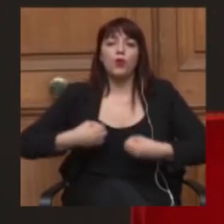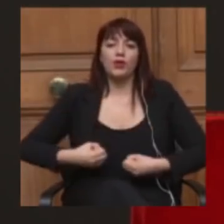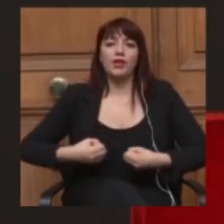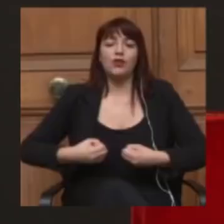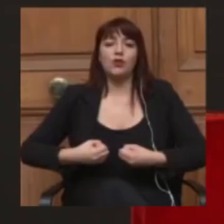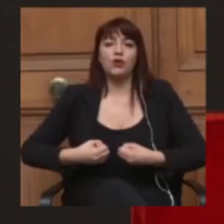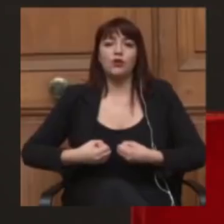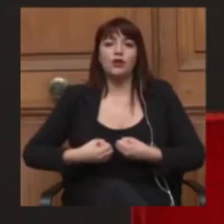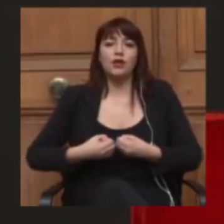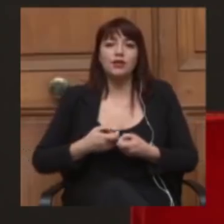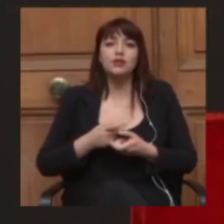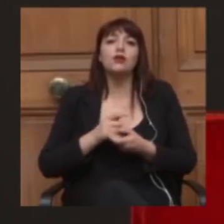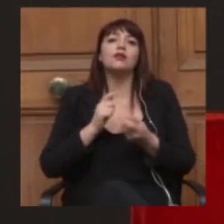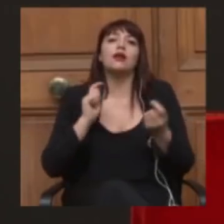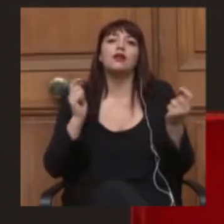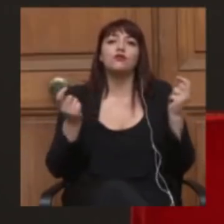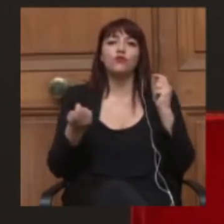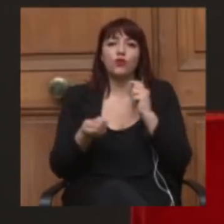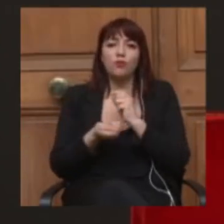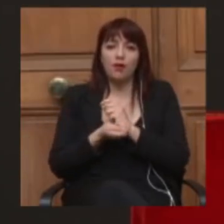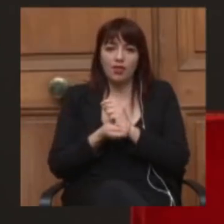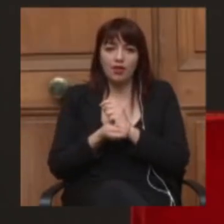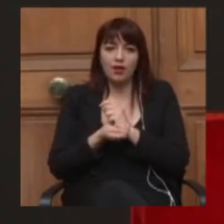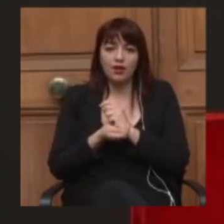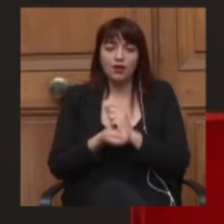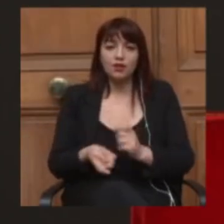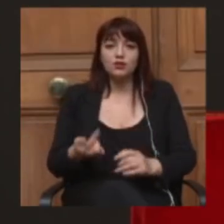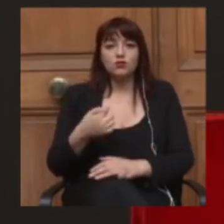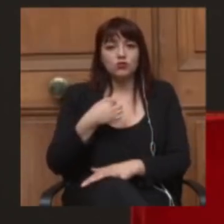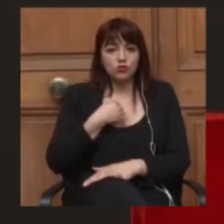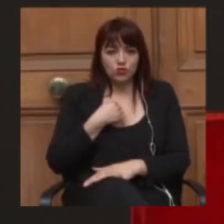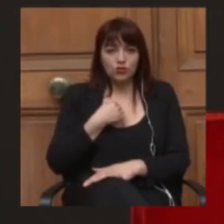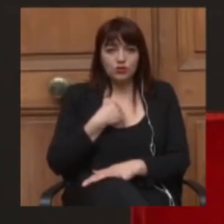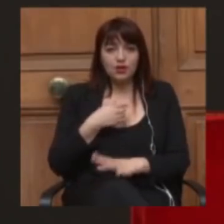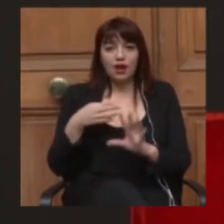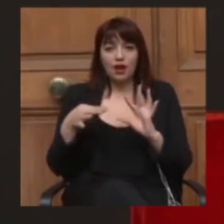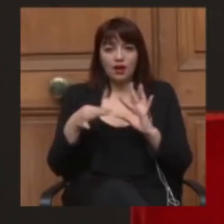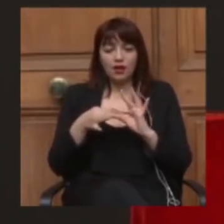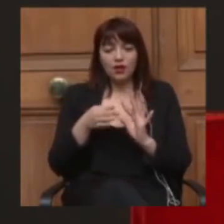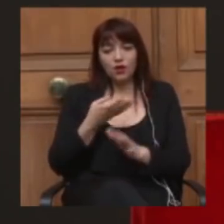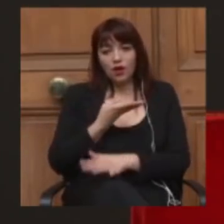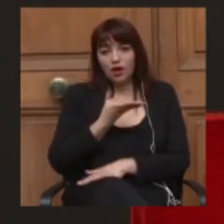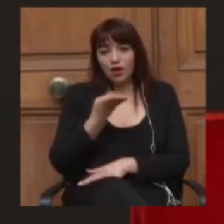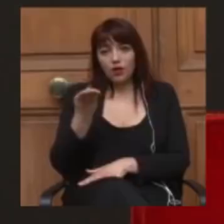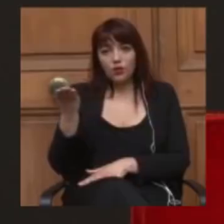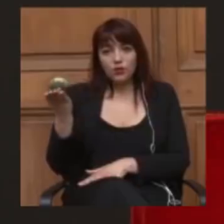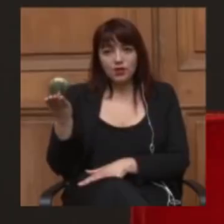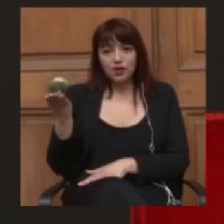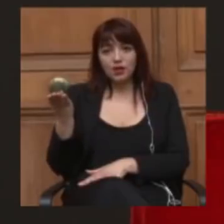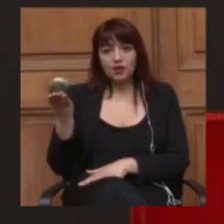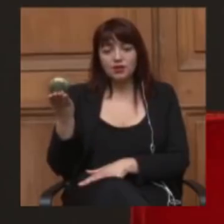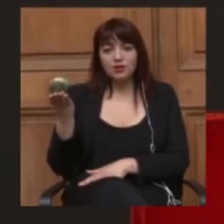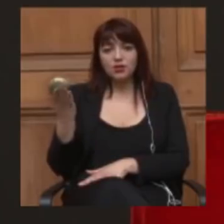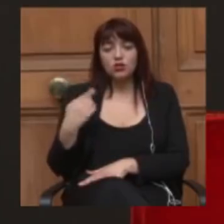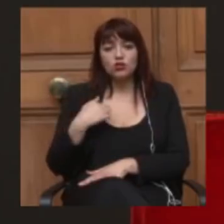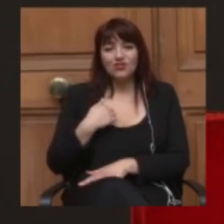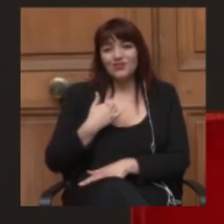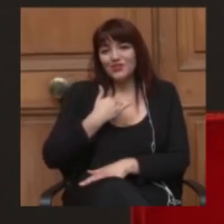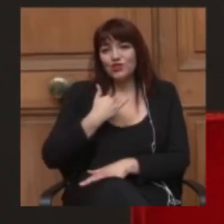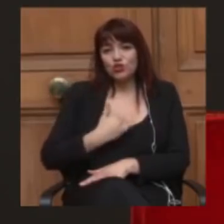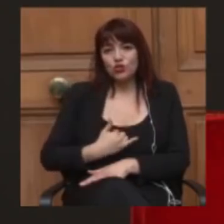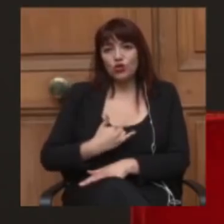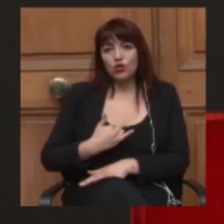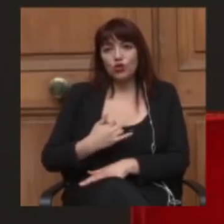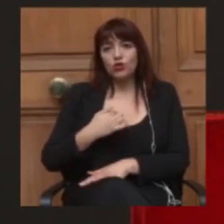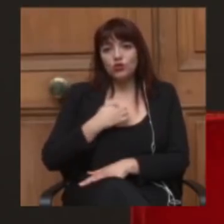So yes, I thank you. It is I who thanks you,